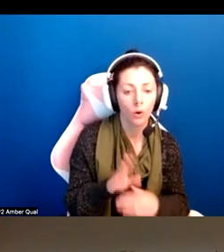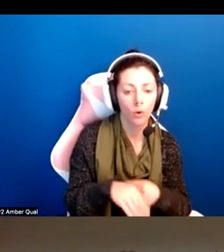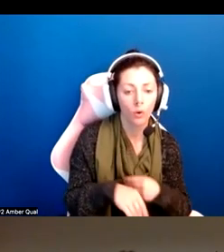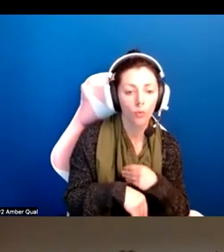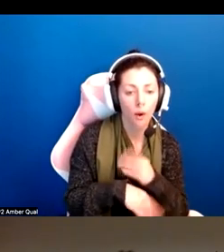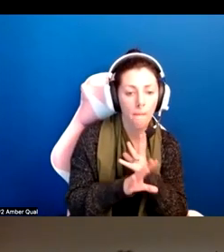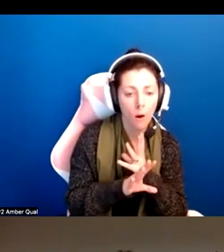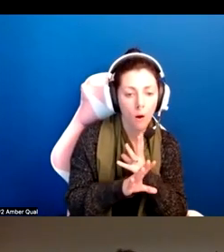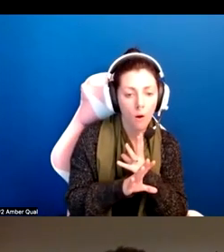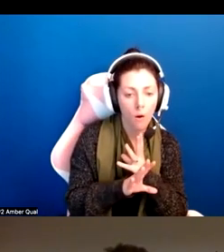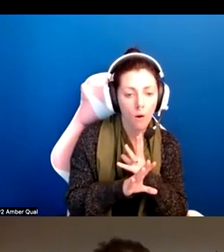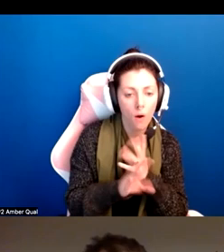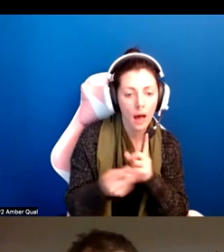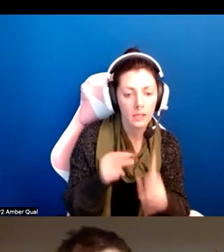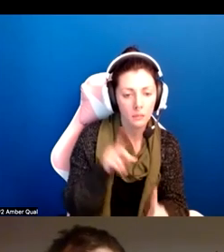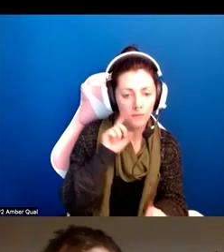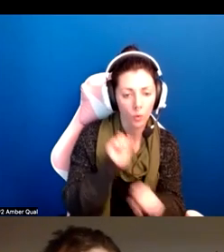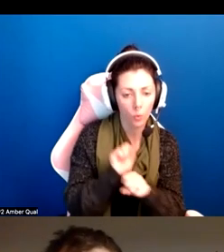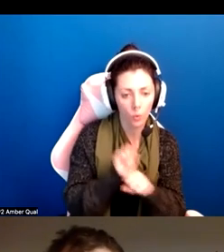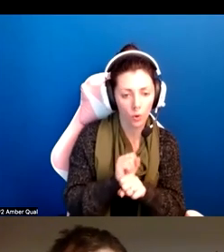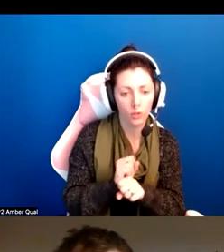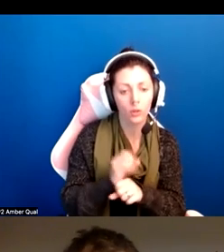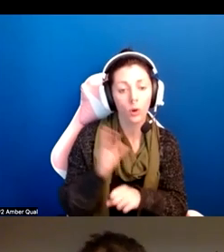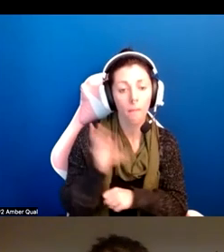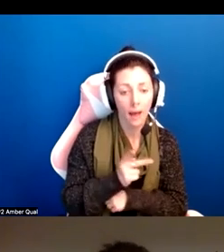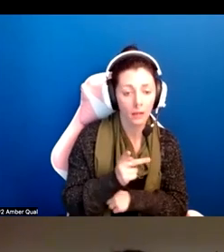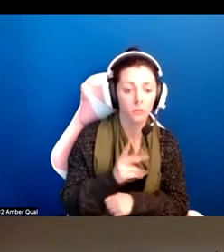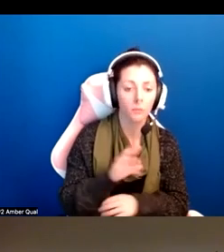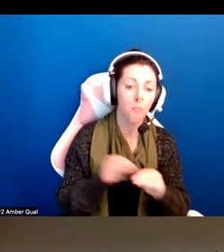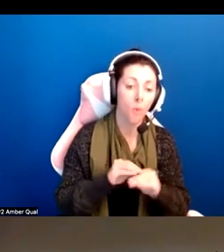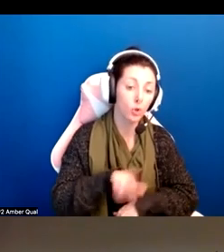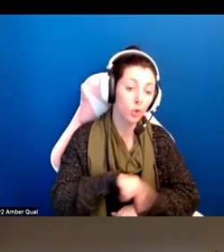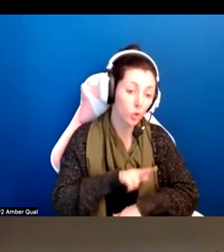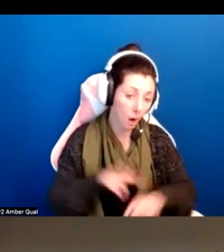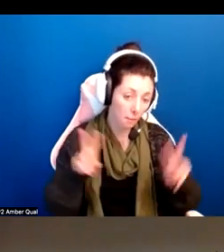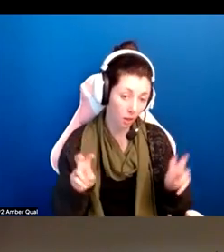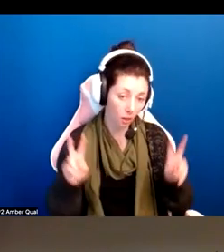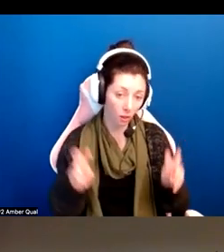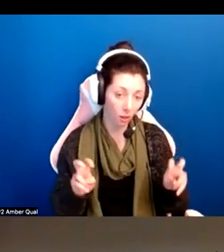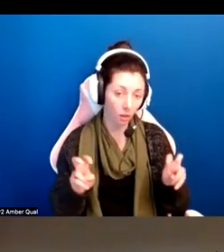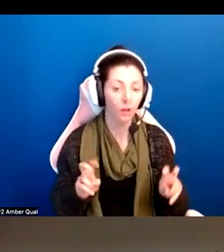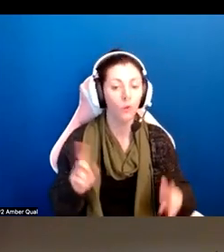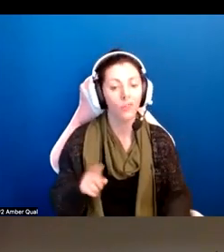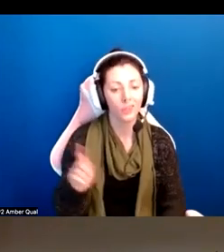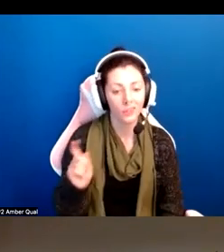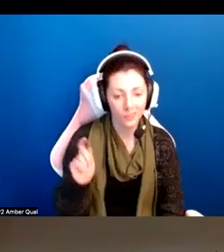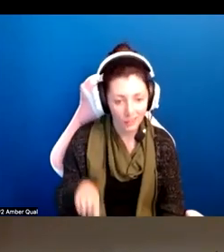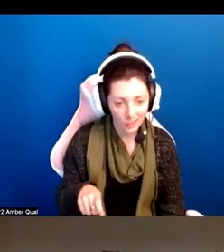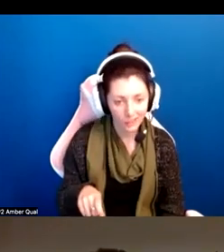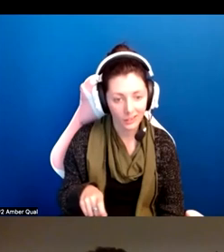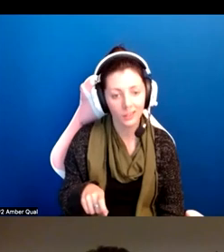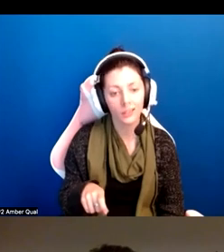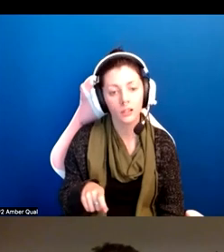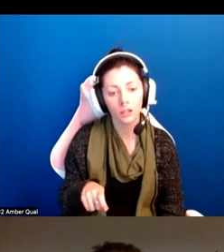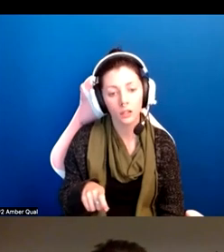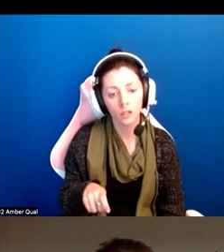people's willingness for remote aspects of work to return to normal where the need is there, but interest at large may be less. Yeah, I don't know what it's